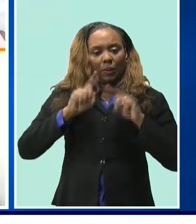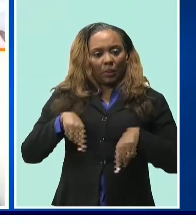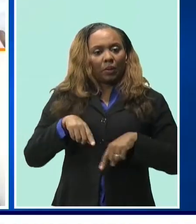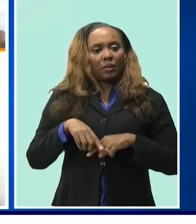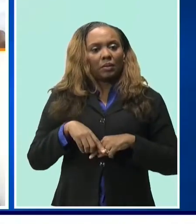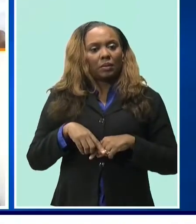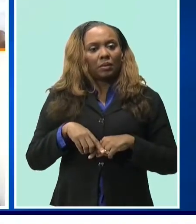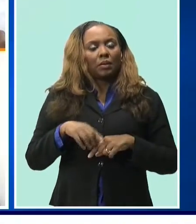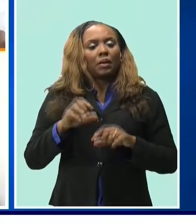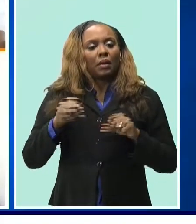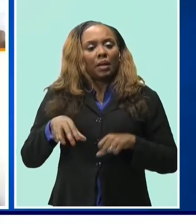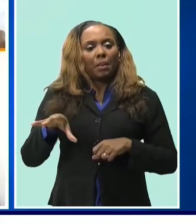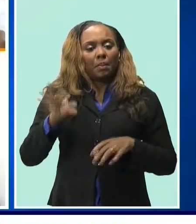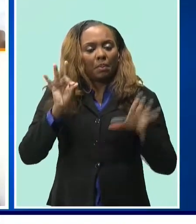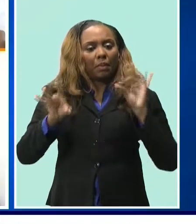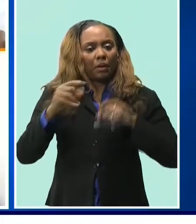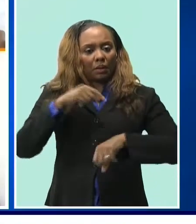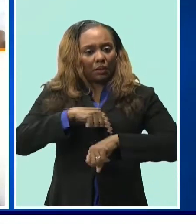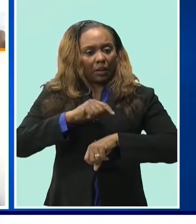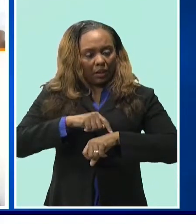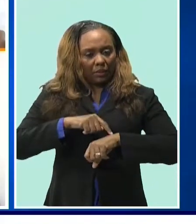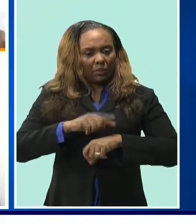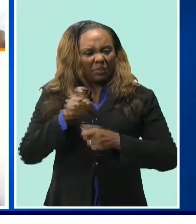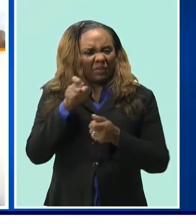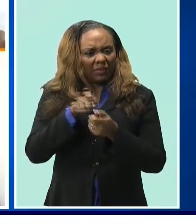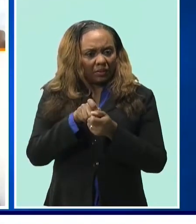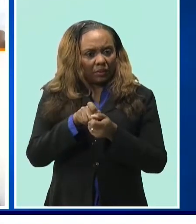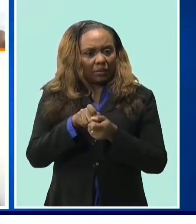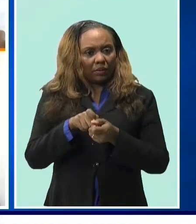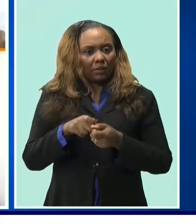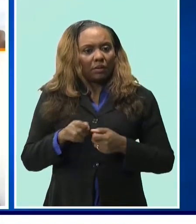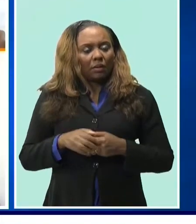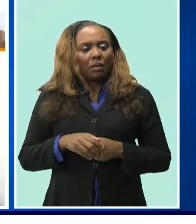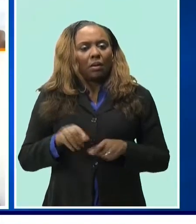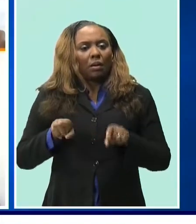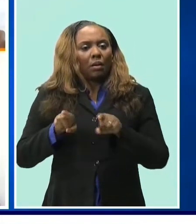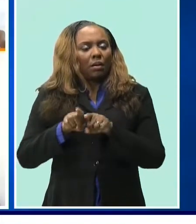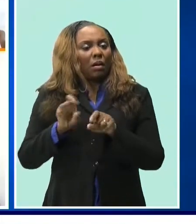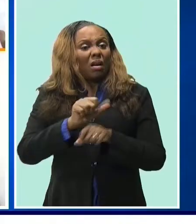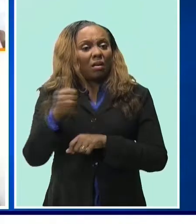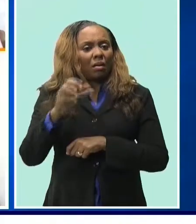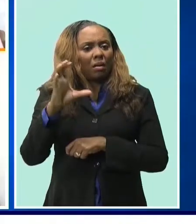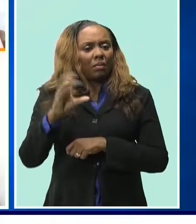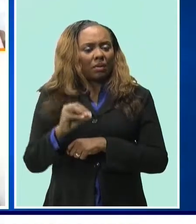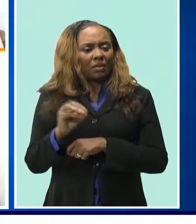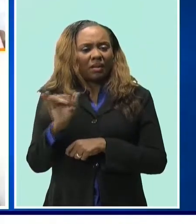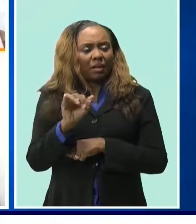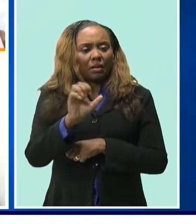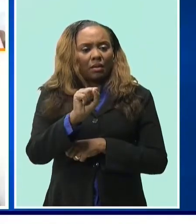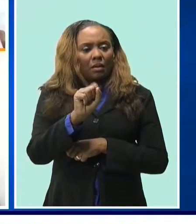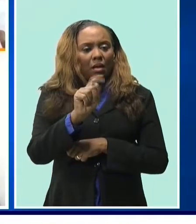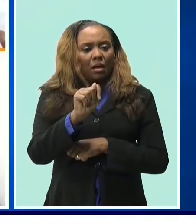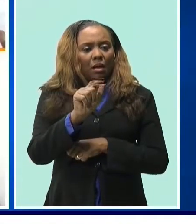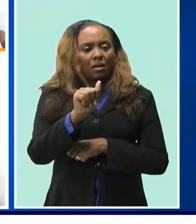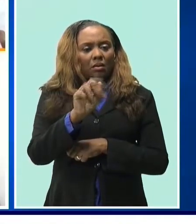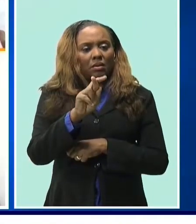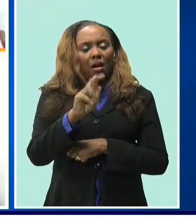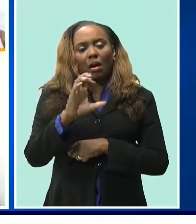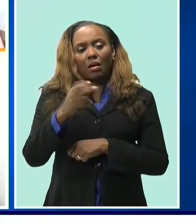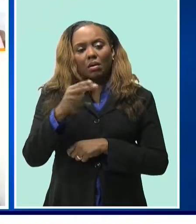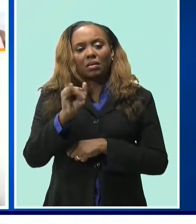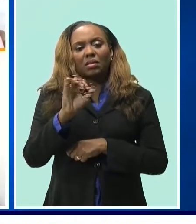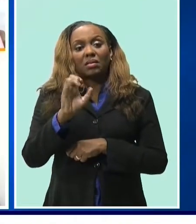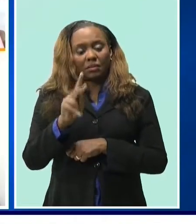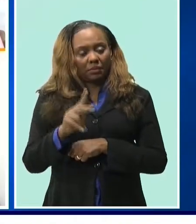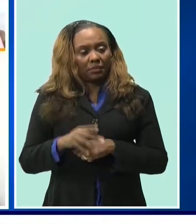set pickup times. Vegco as well, similar, and Star Chick as well, all similar operations. So all in